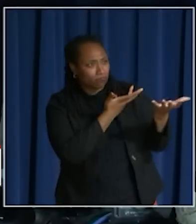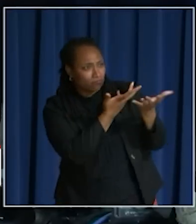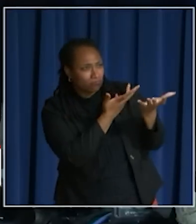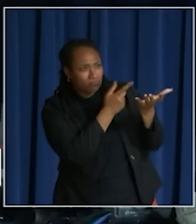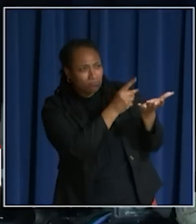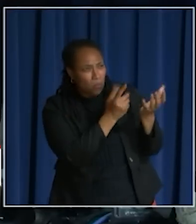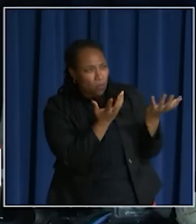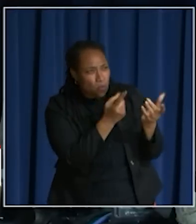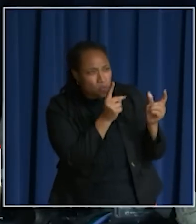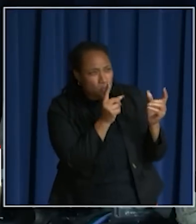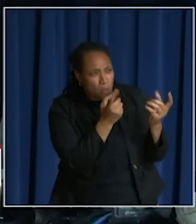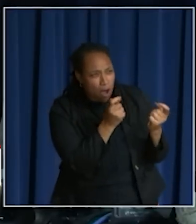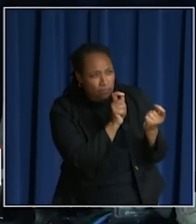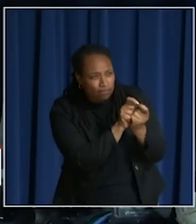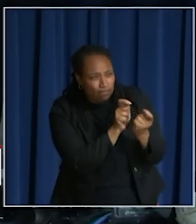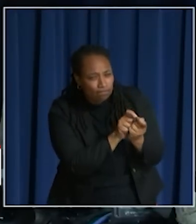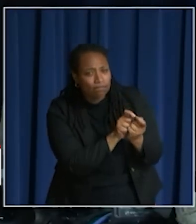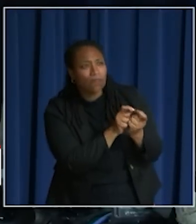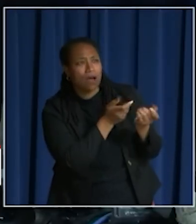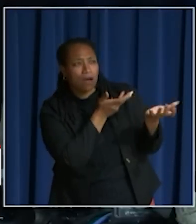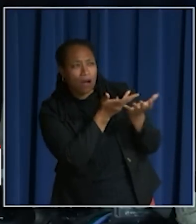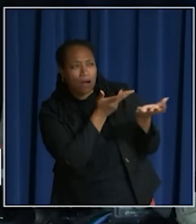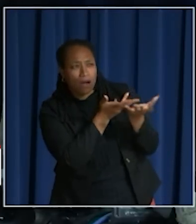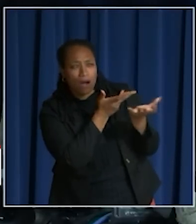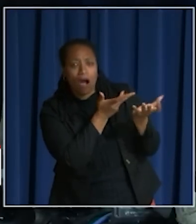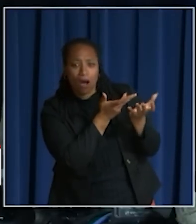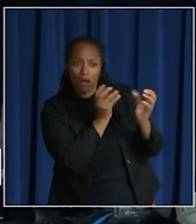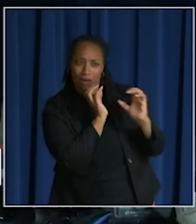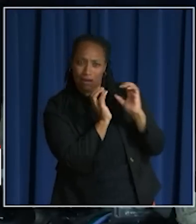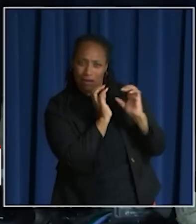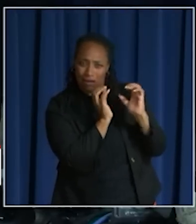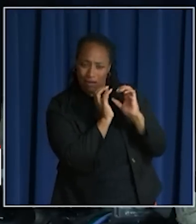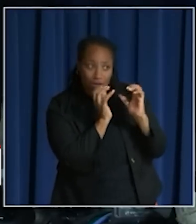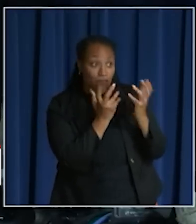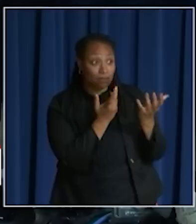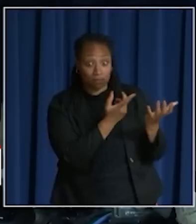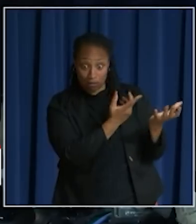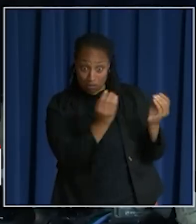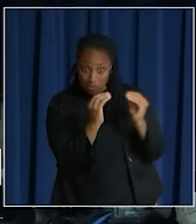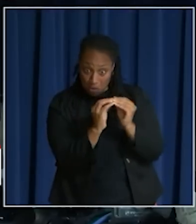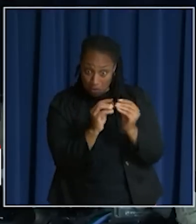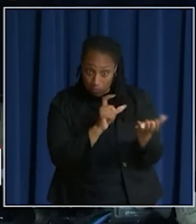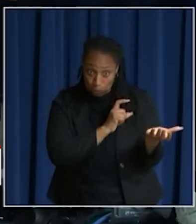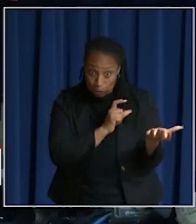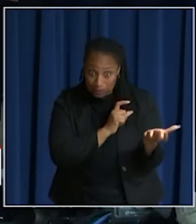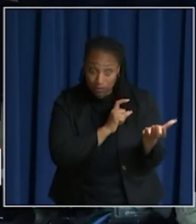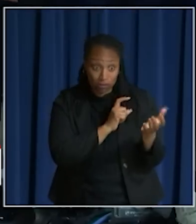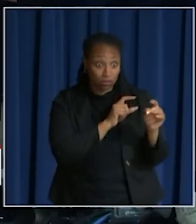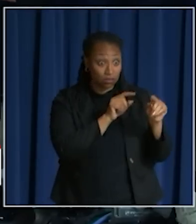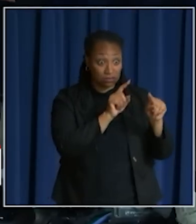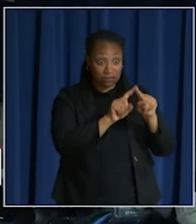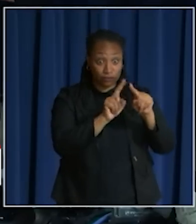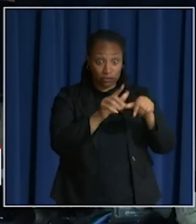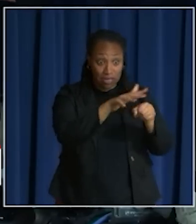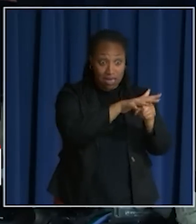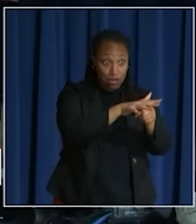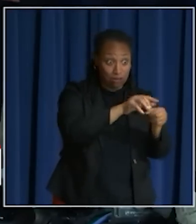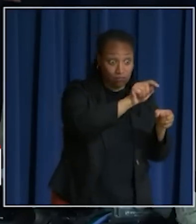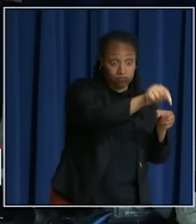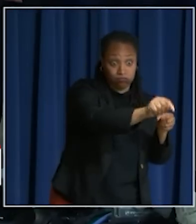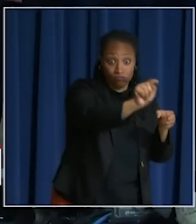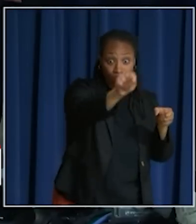So the fact that we have more law enforcement and presence in neighborhoods, that could not, that may be